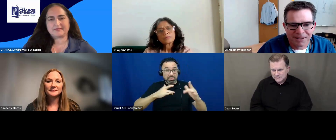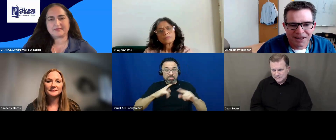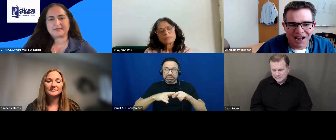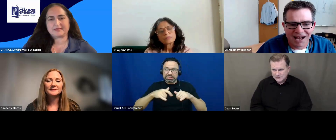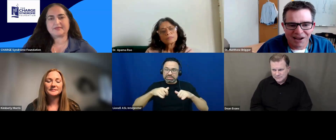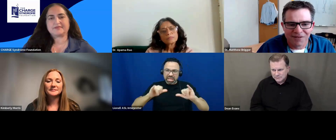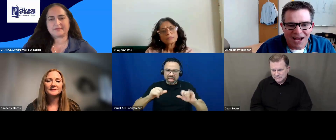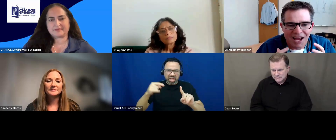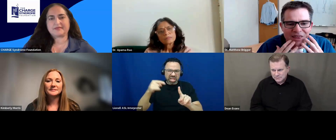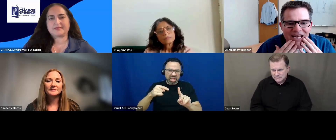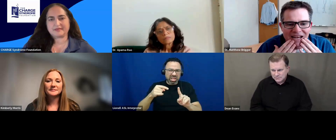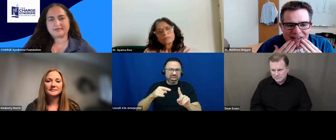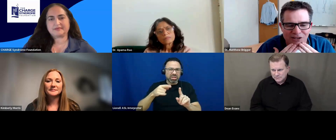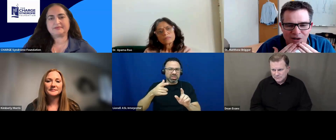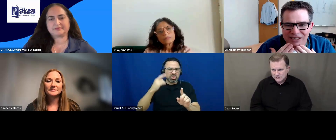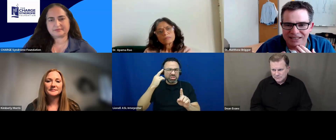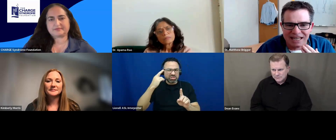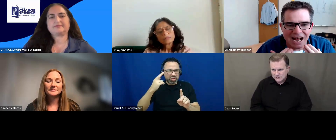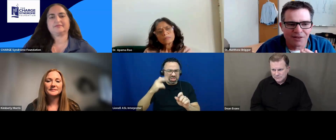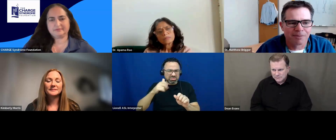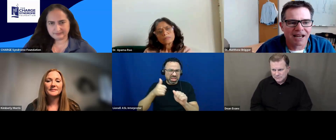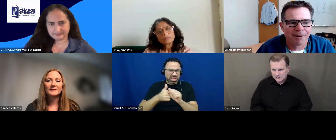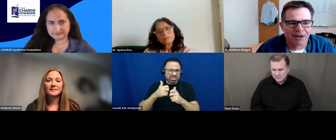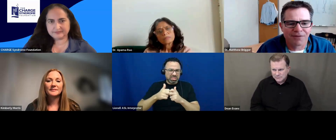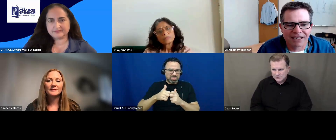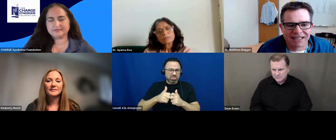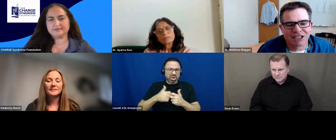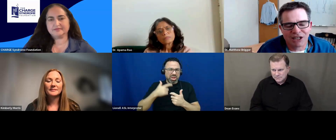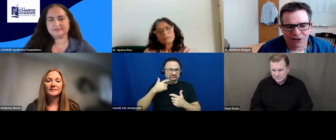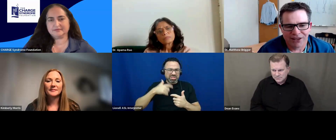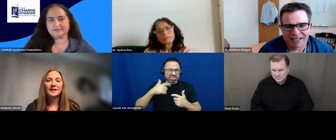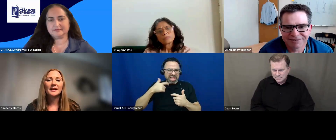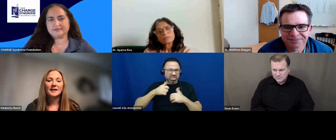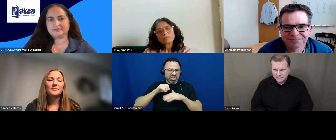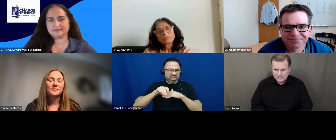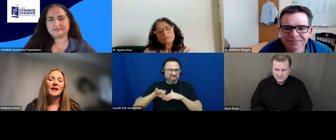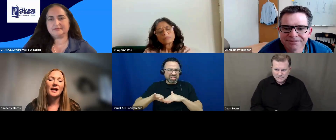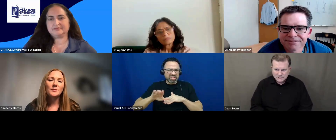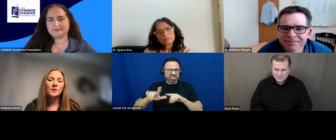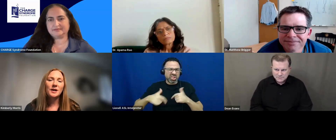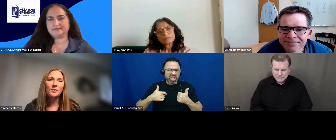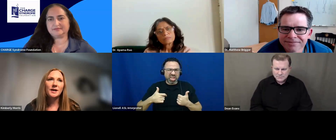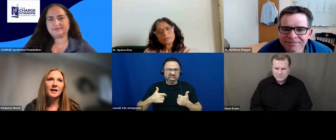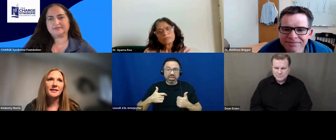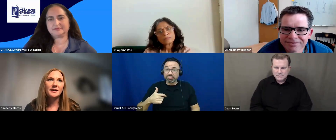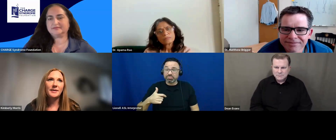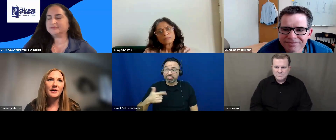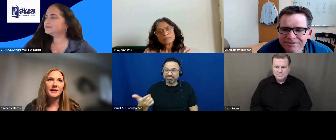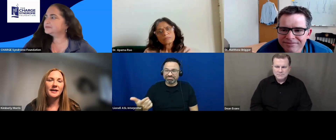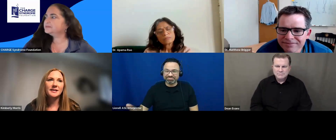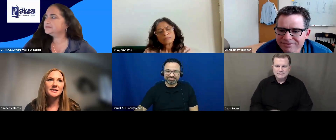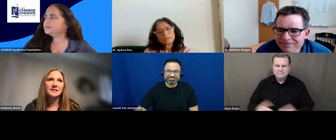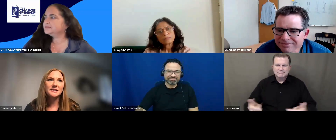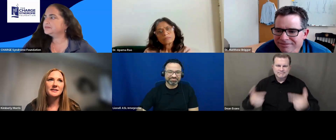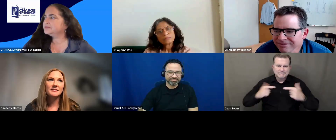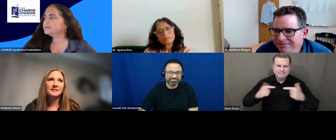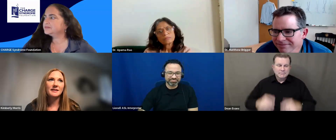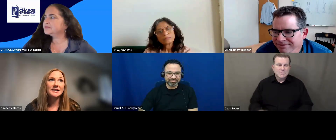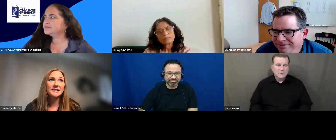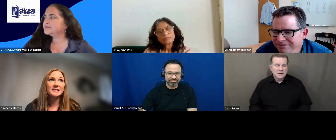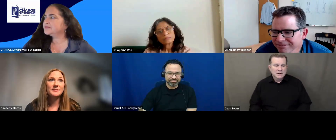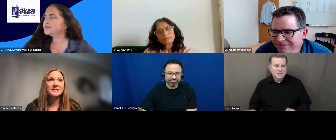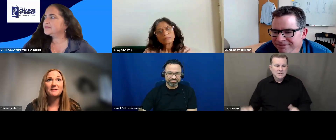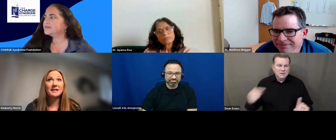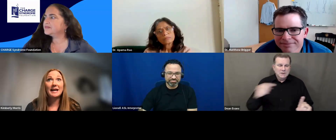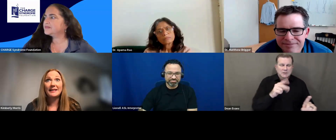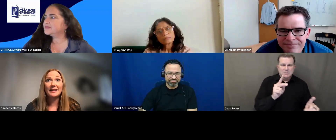the problem of the secretions and how they're affecting that child's life. And what I think about is